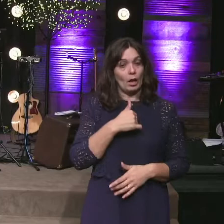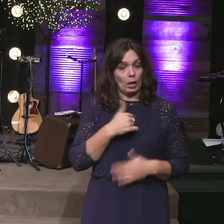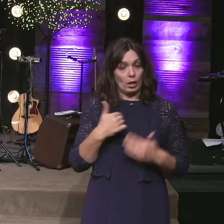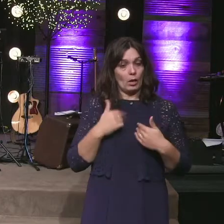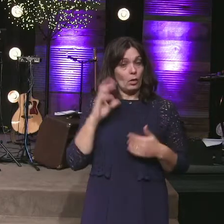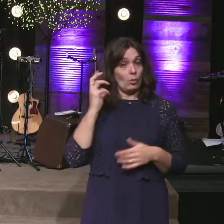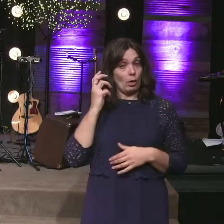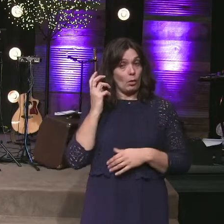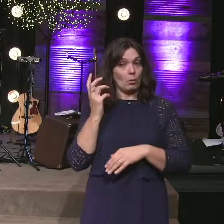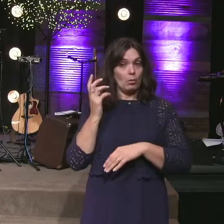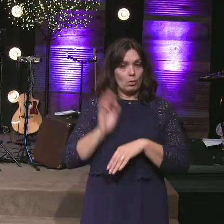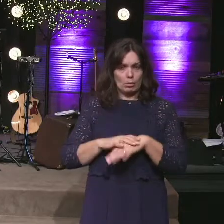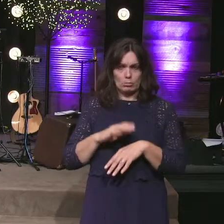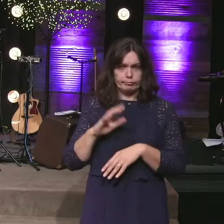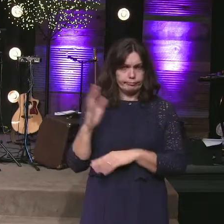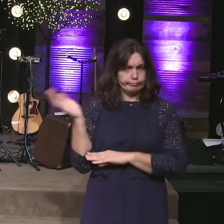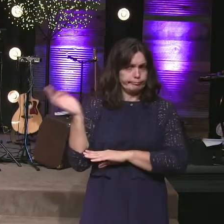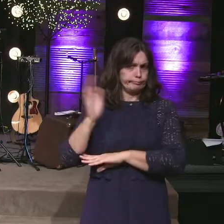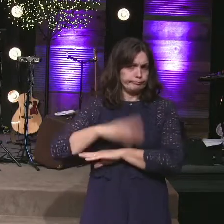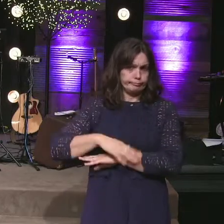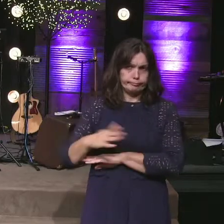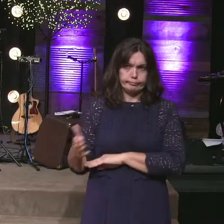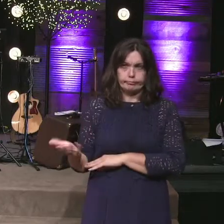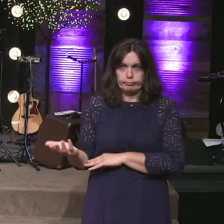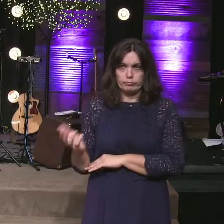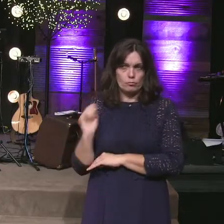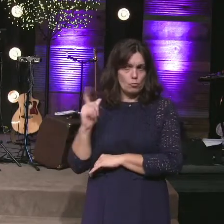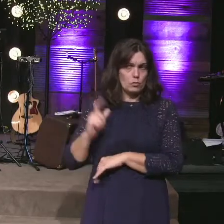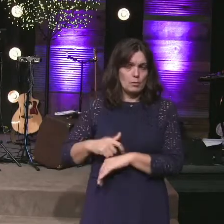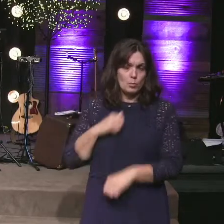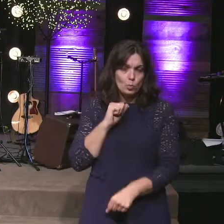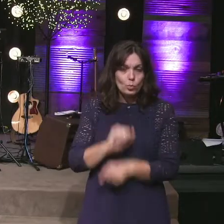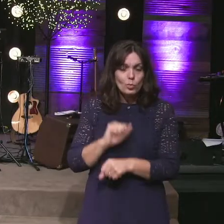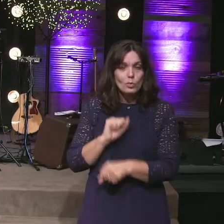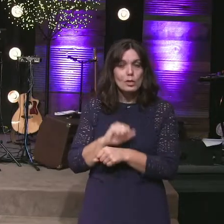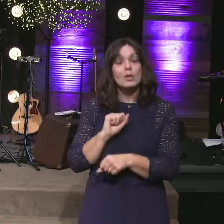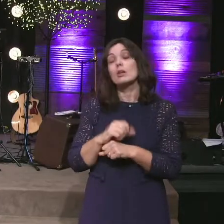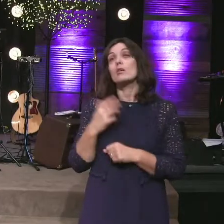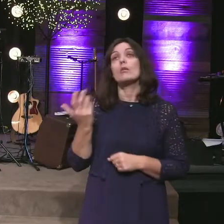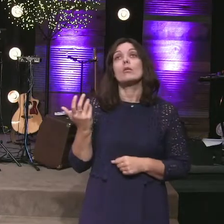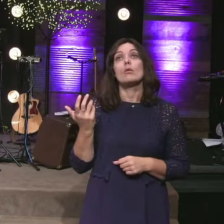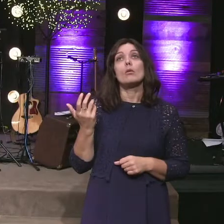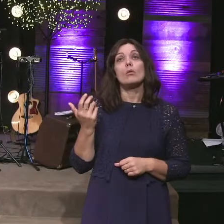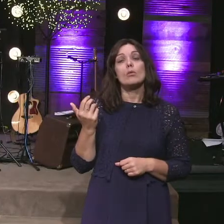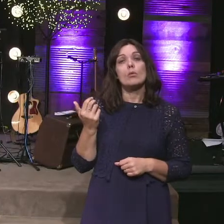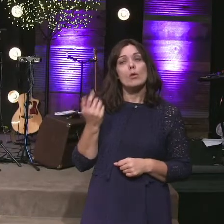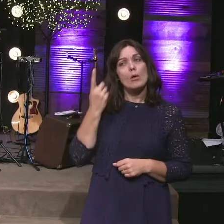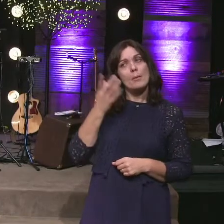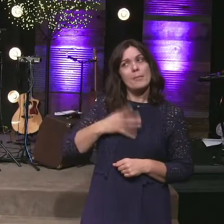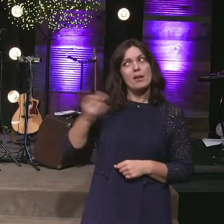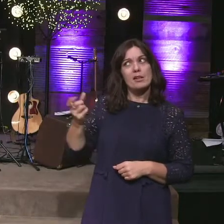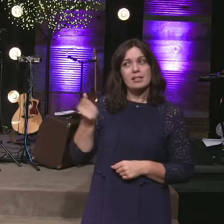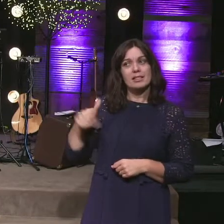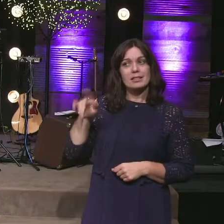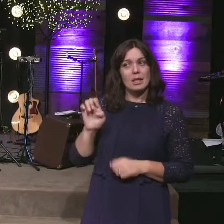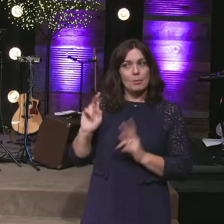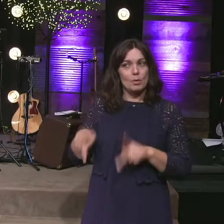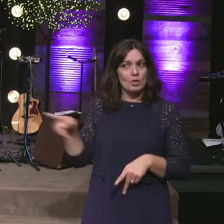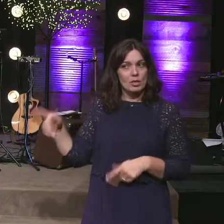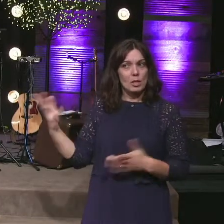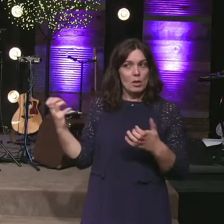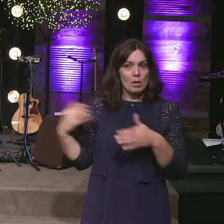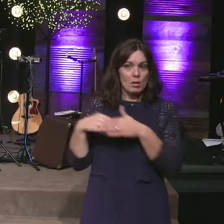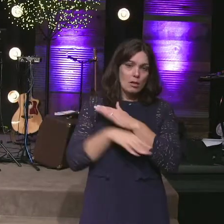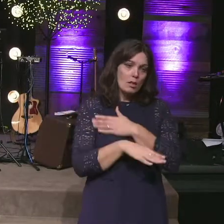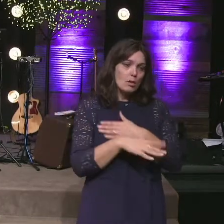all day, every day. And a salesman came by he wanted to sell me a spot on